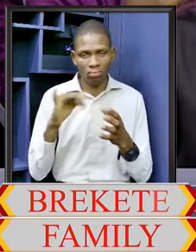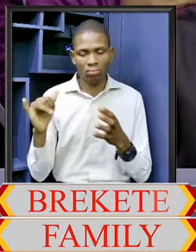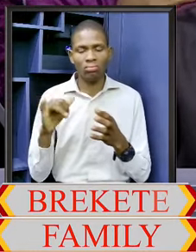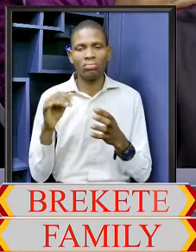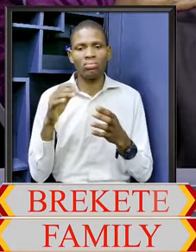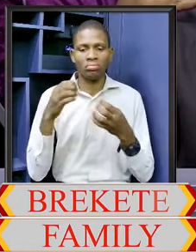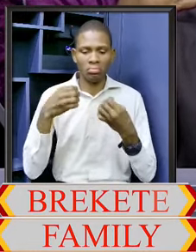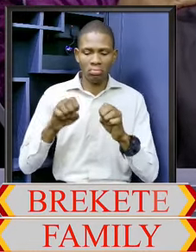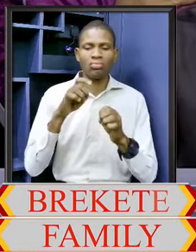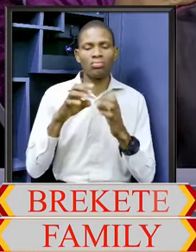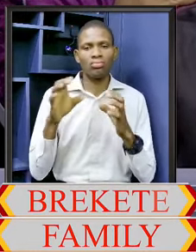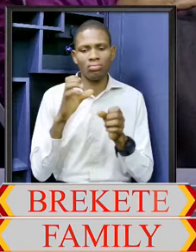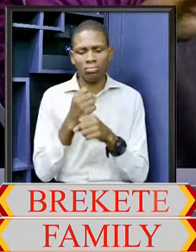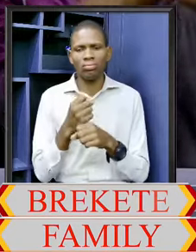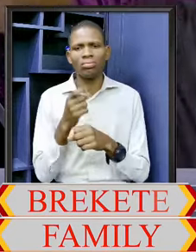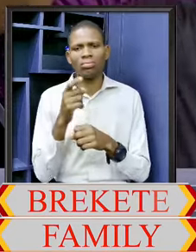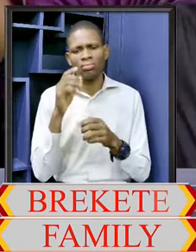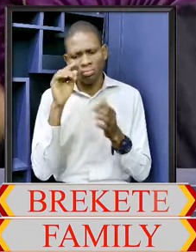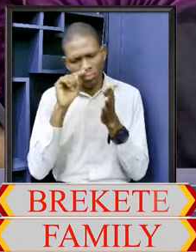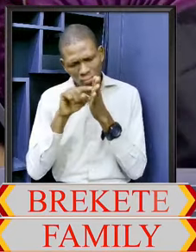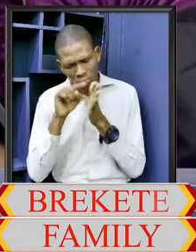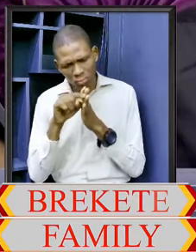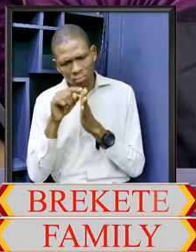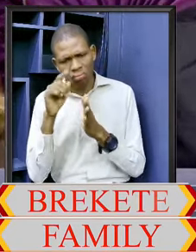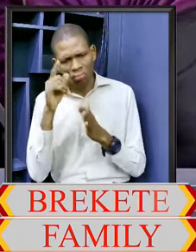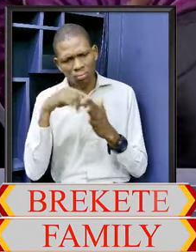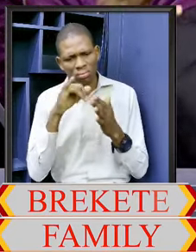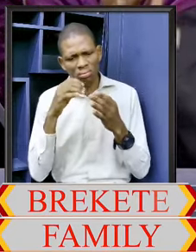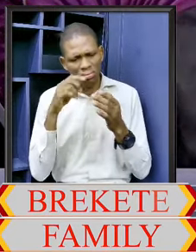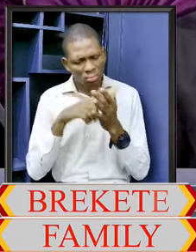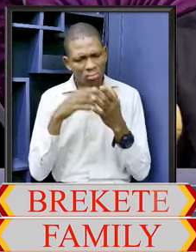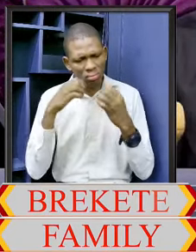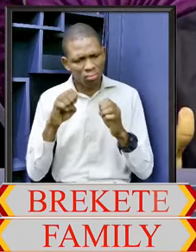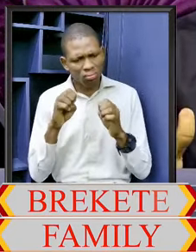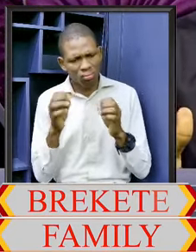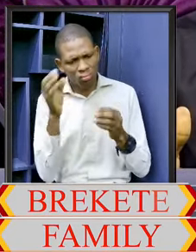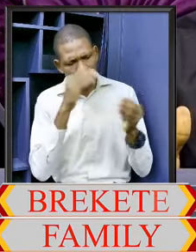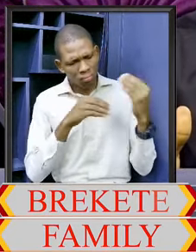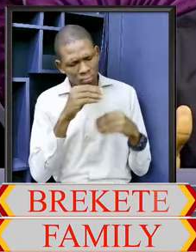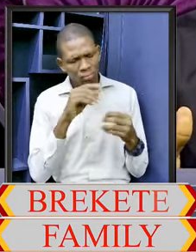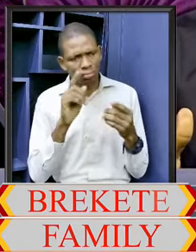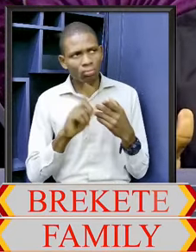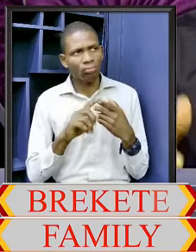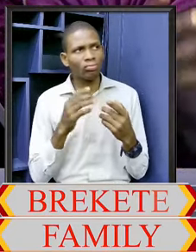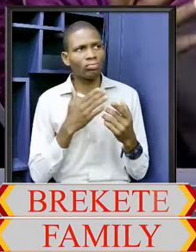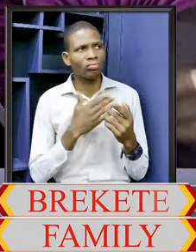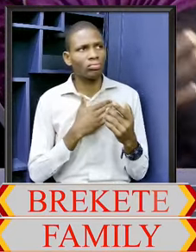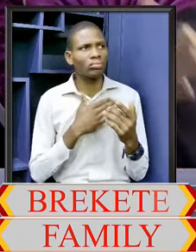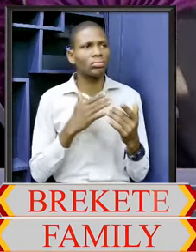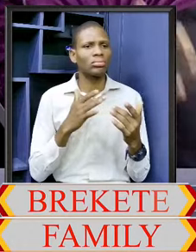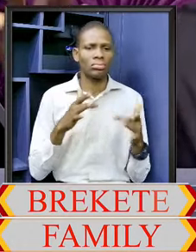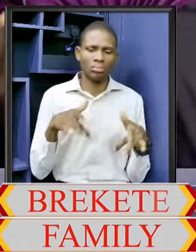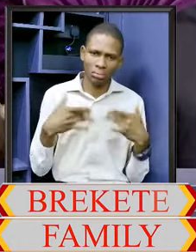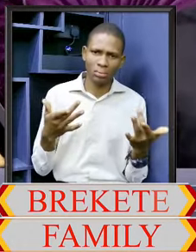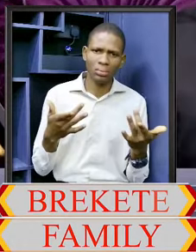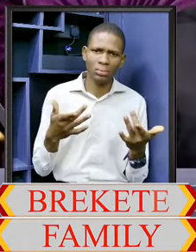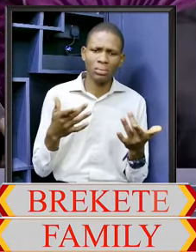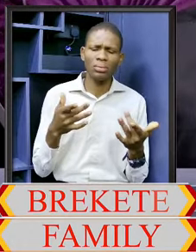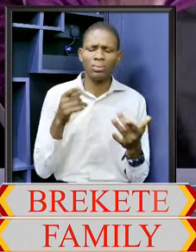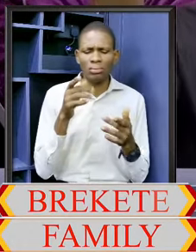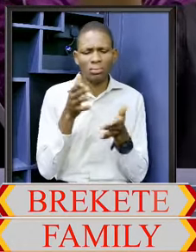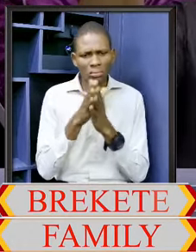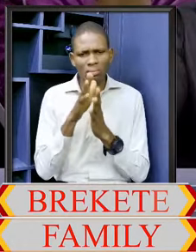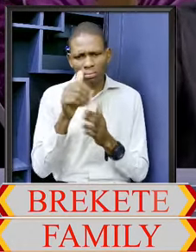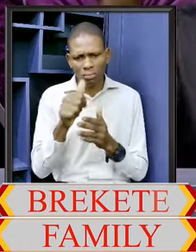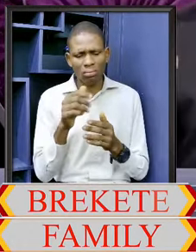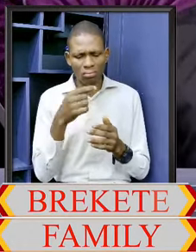effort contributing to in the virtual result that I want? Am I working hard? how do I know that I am working hard?